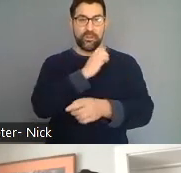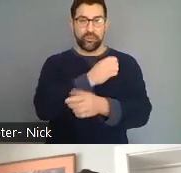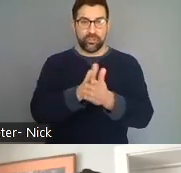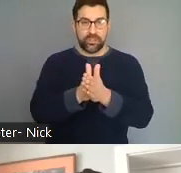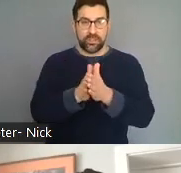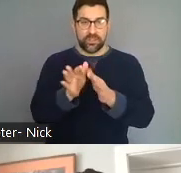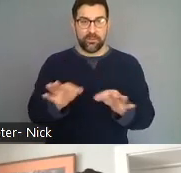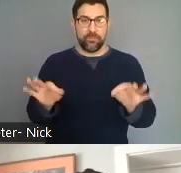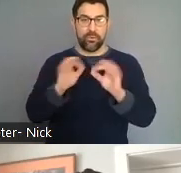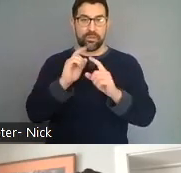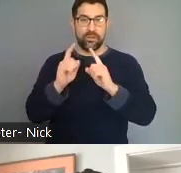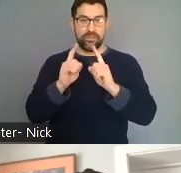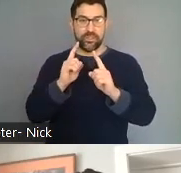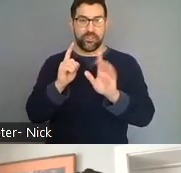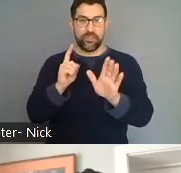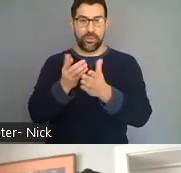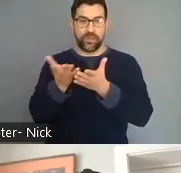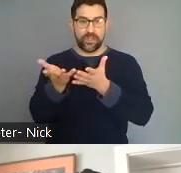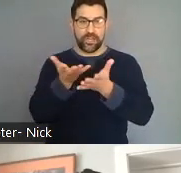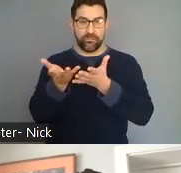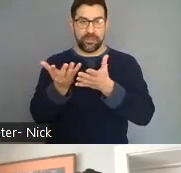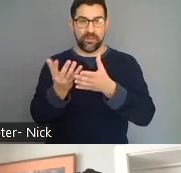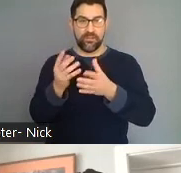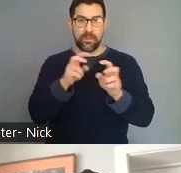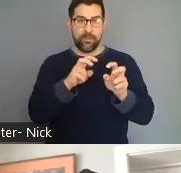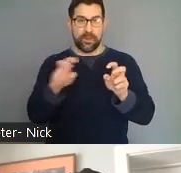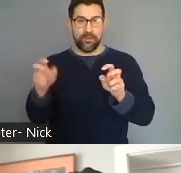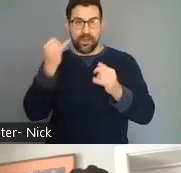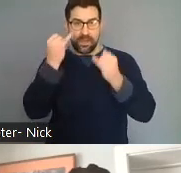important conversation, for your engagement of the panel's ideas, for